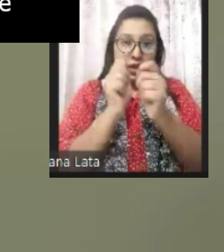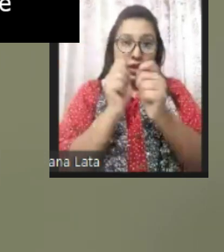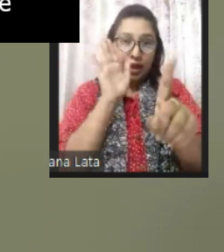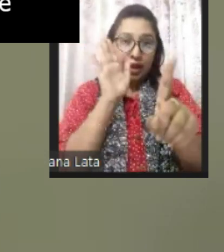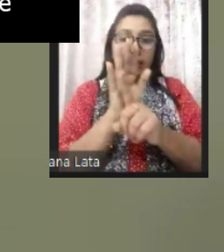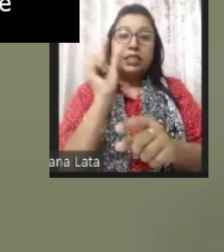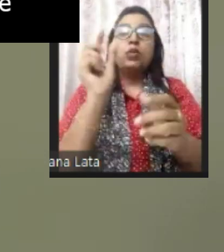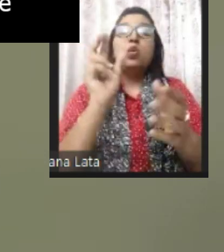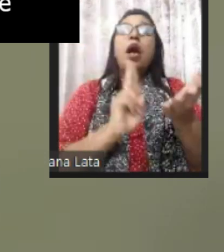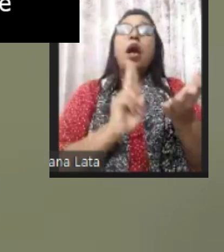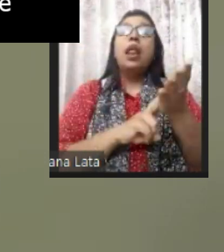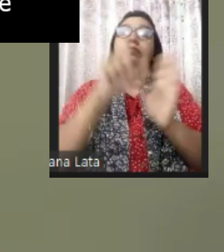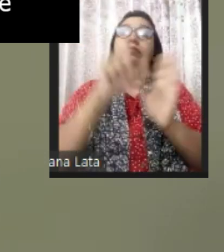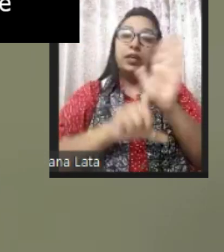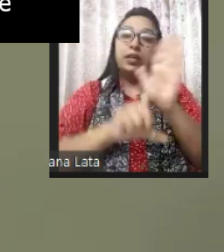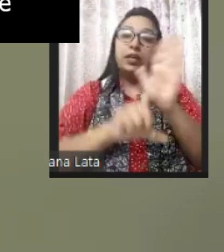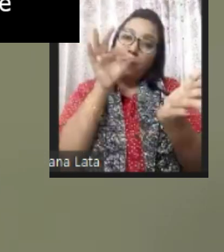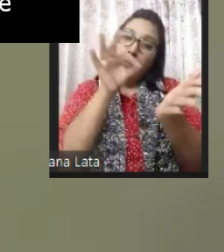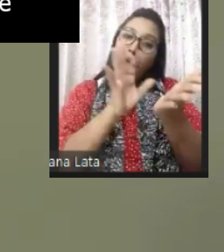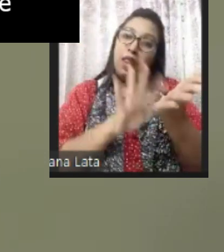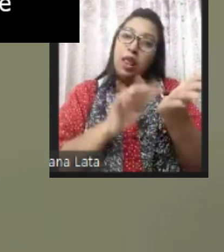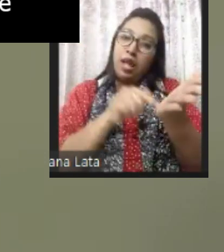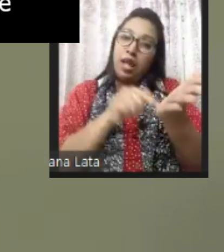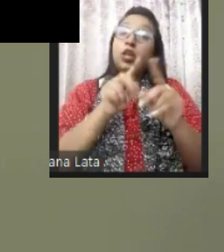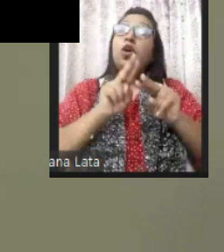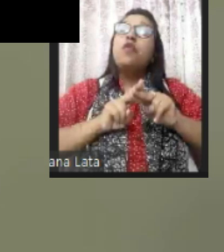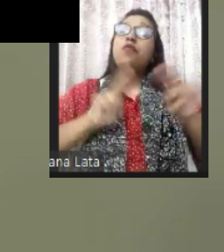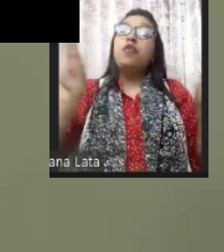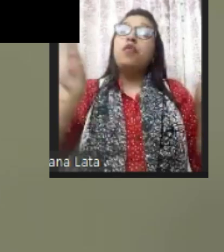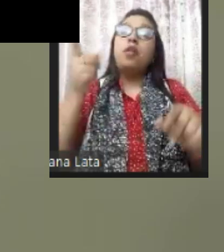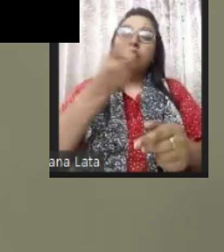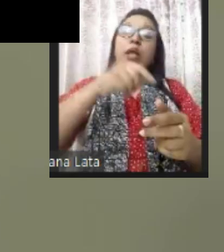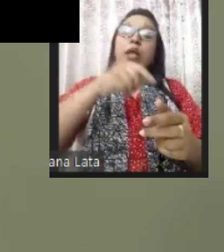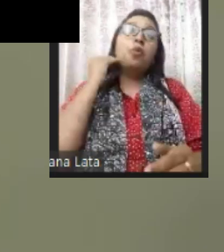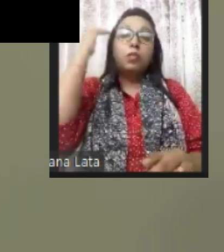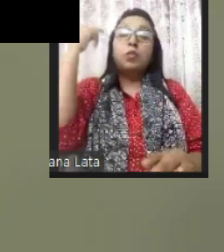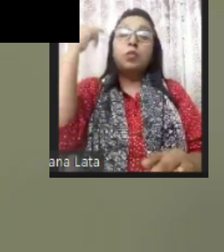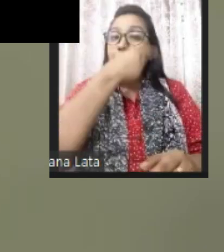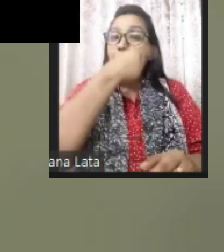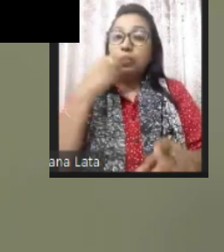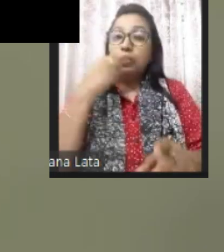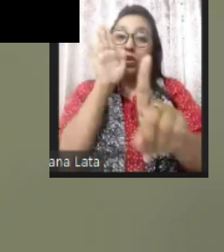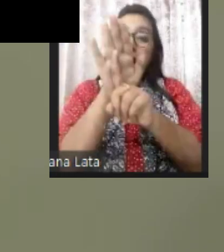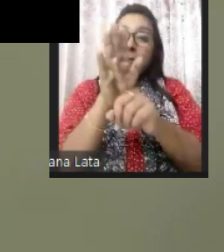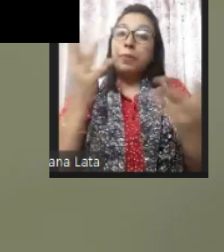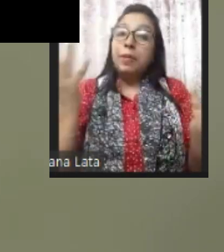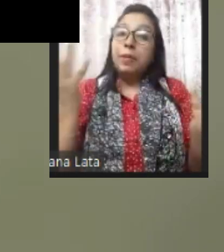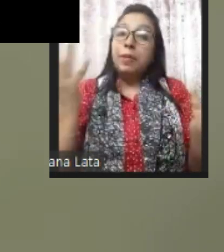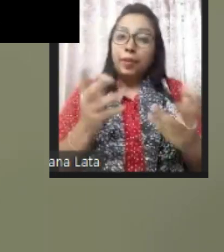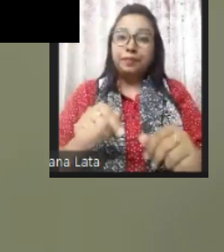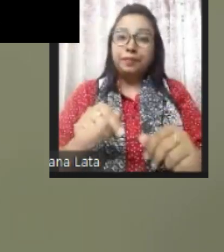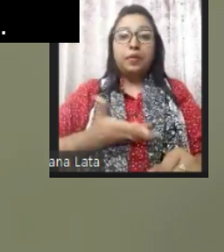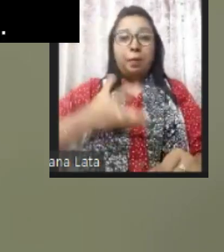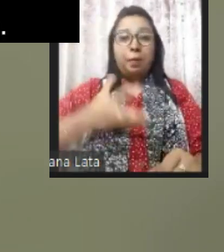of Persons with Disabilities, which is also known as UNCRPD. Bangladesh happens to be one of the first